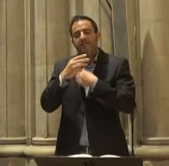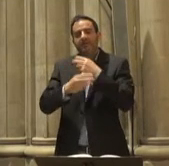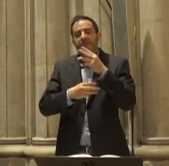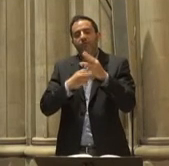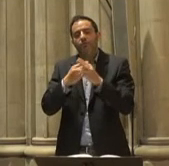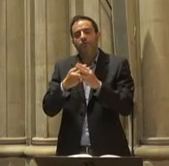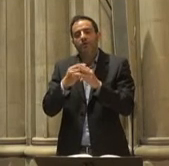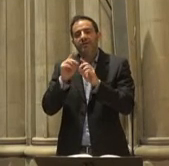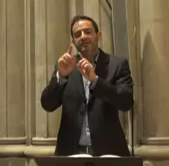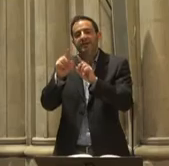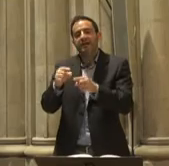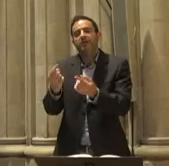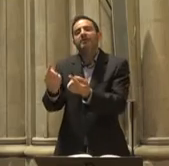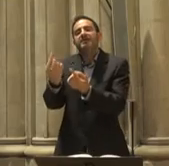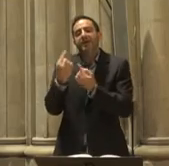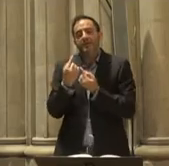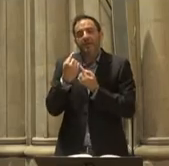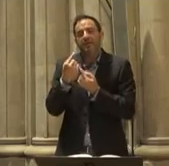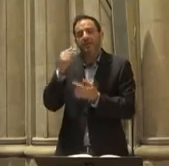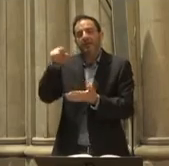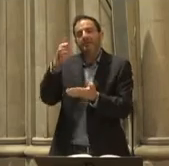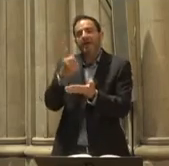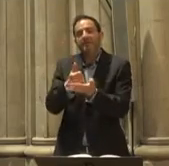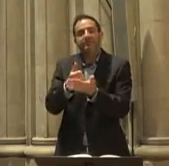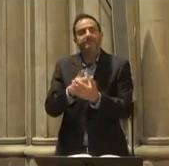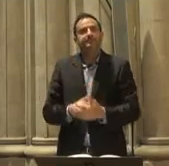come. Amen.